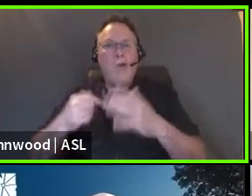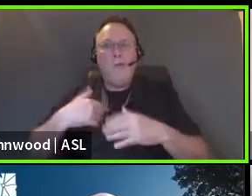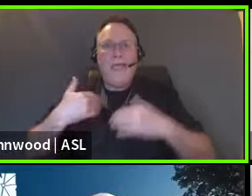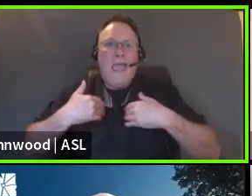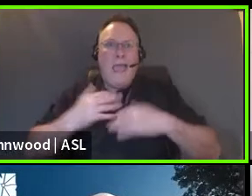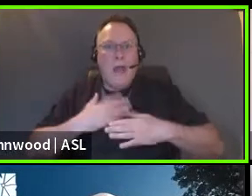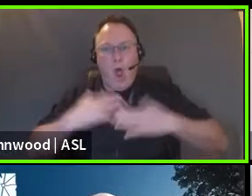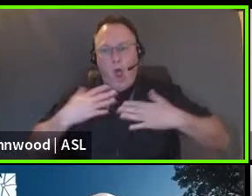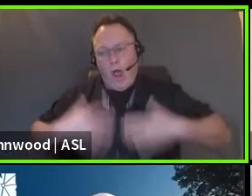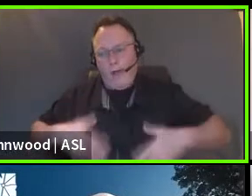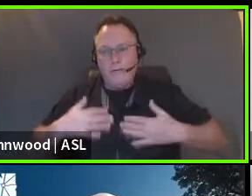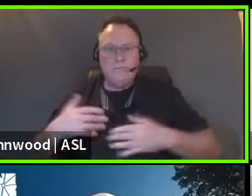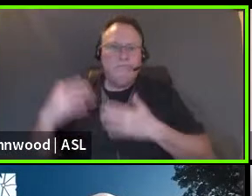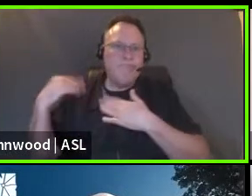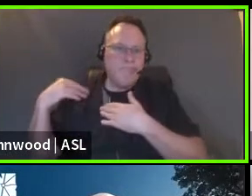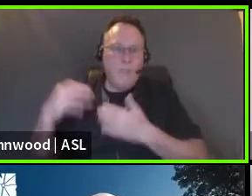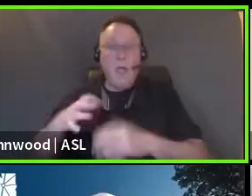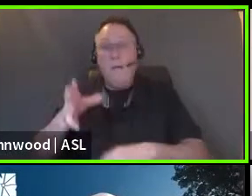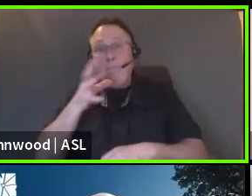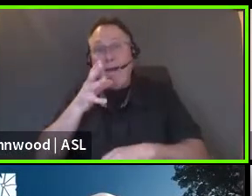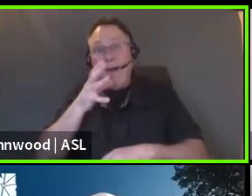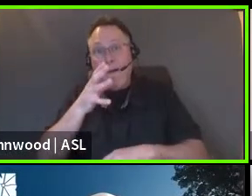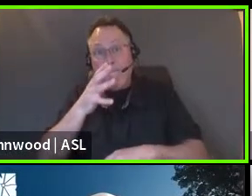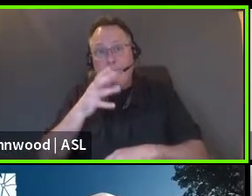my mom managed to